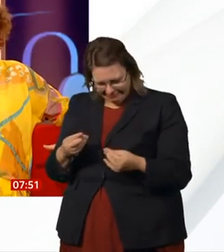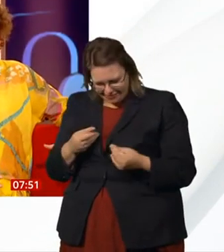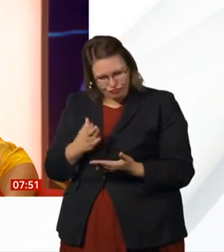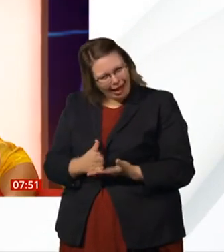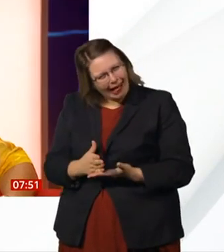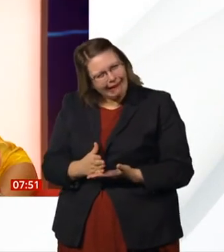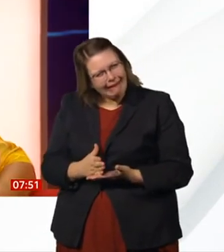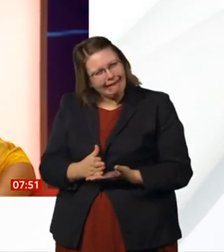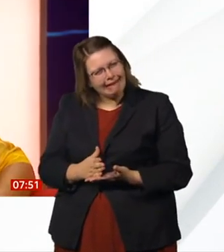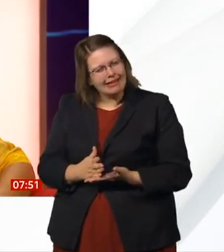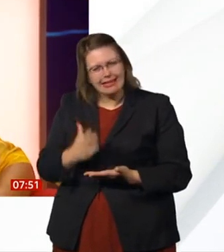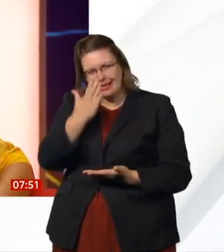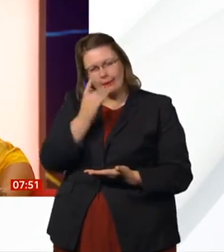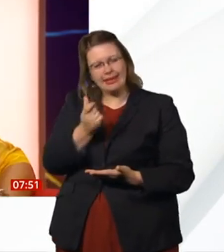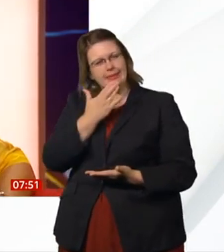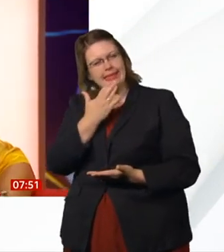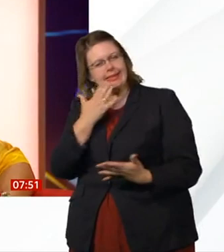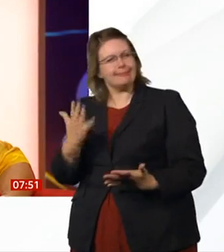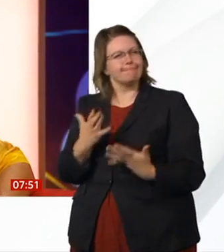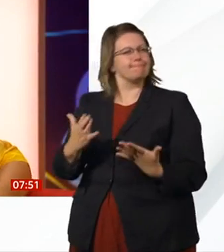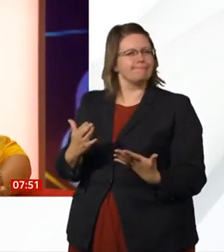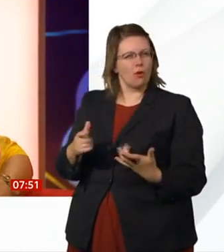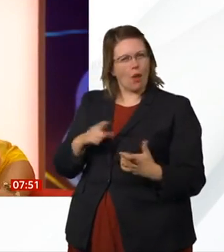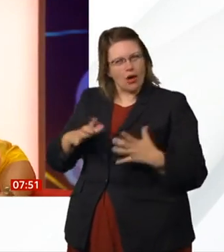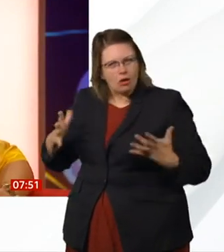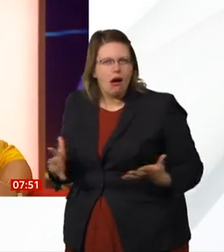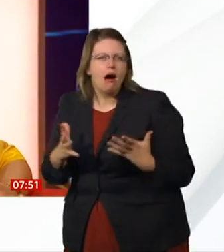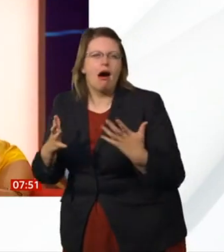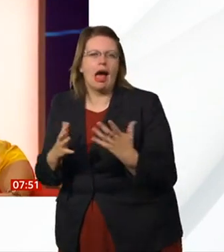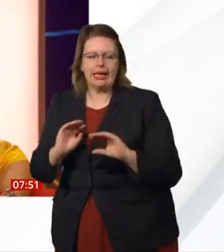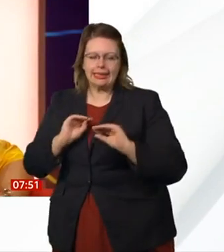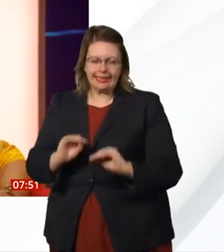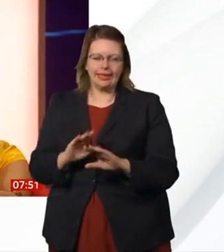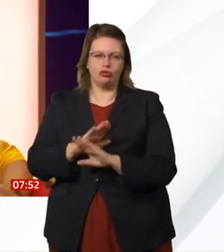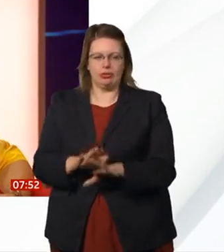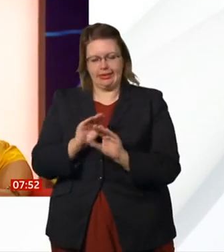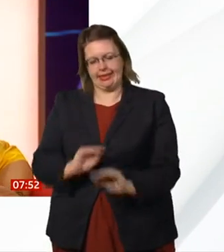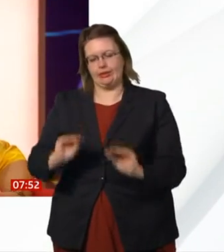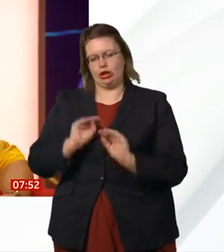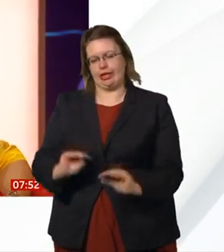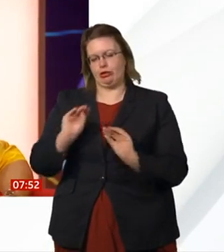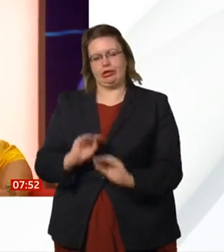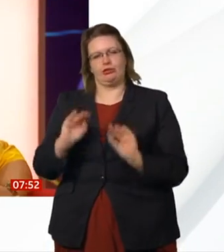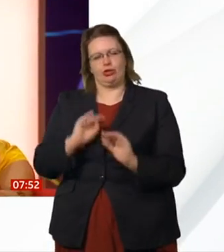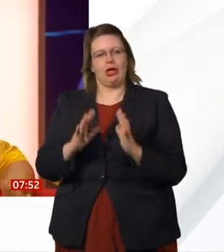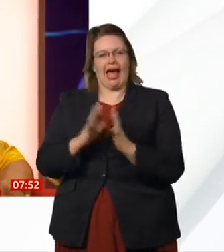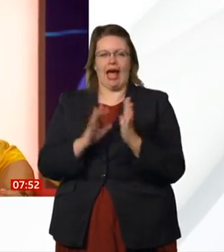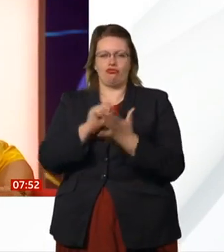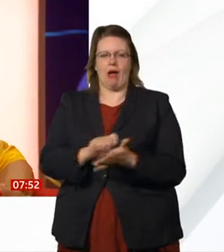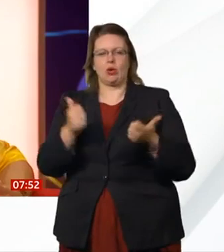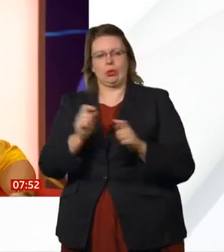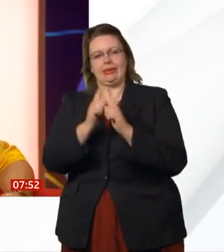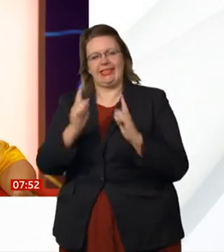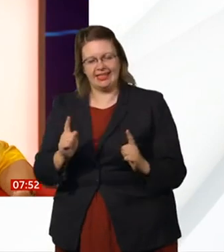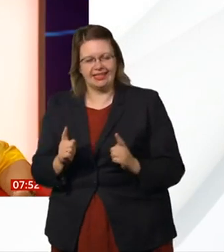think, oh, gosh, something has gone really awry here. And I think if people are teaching to tests and they think that's important, that's what they've